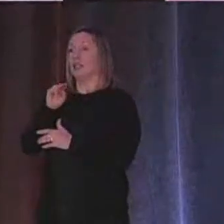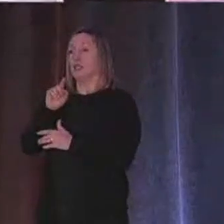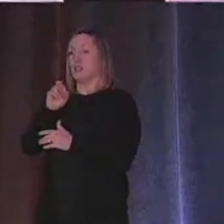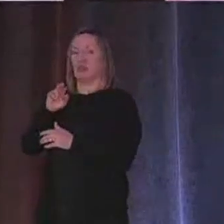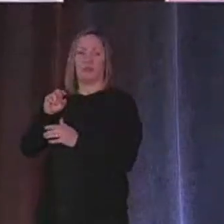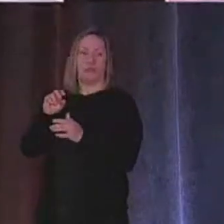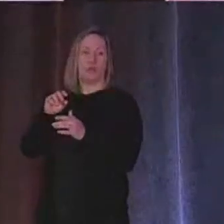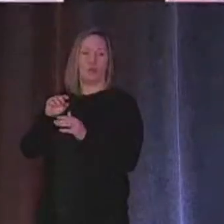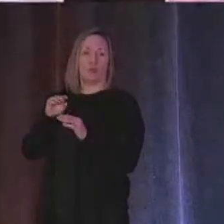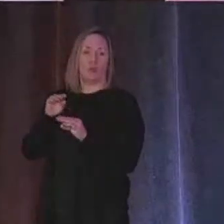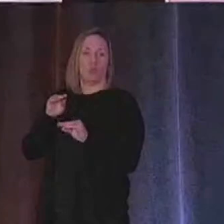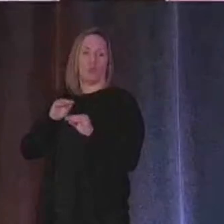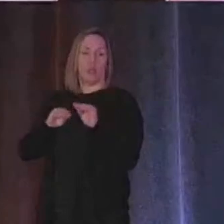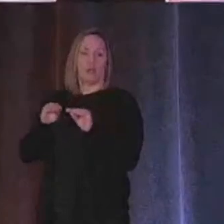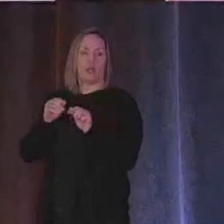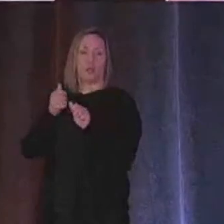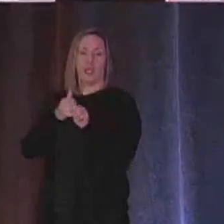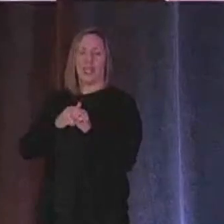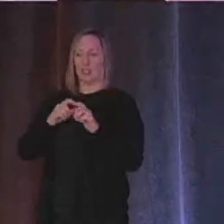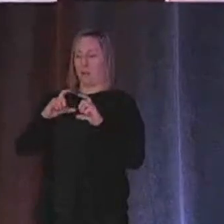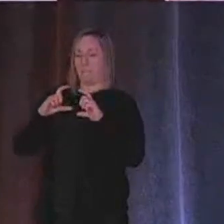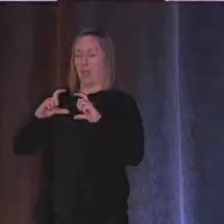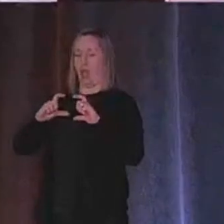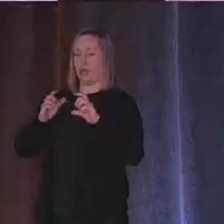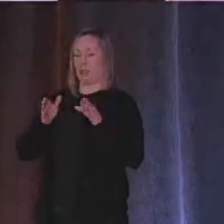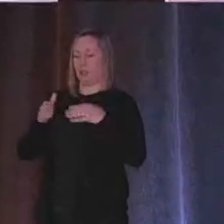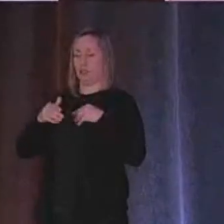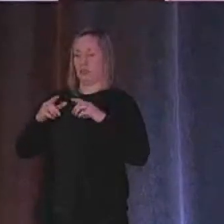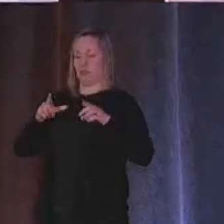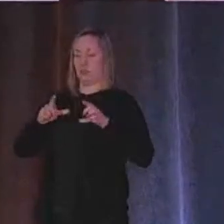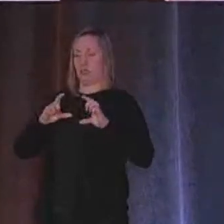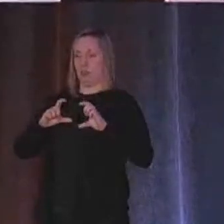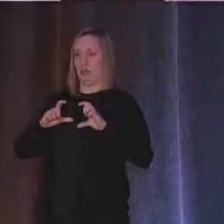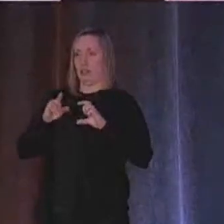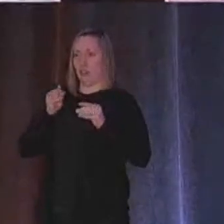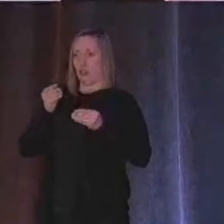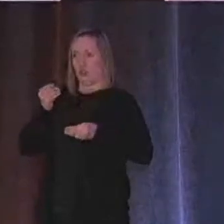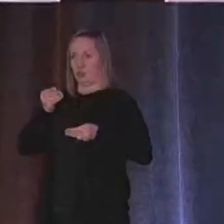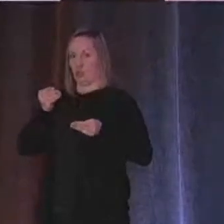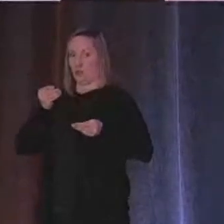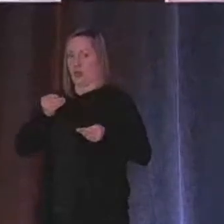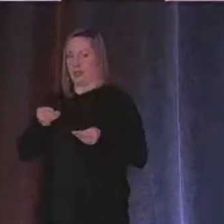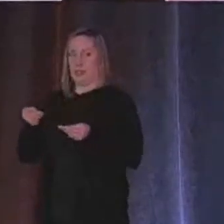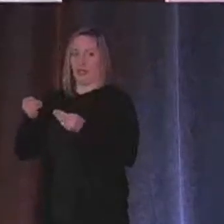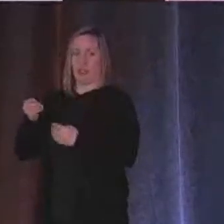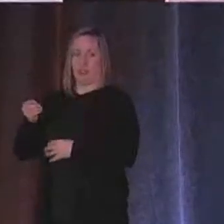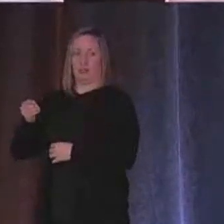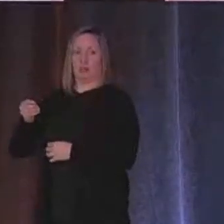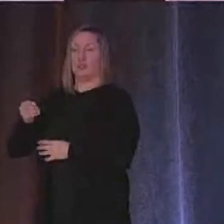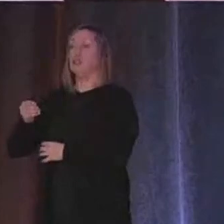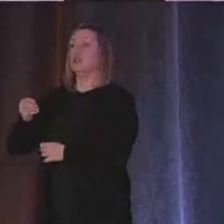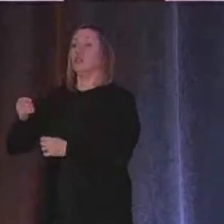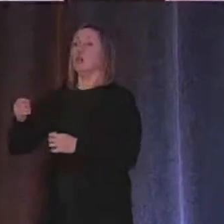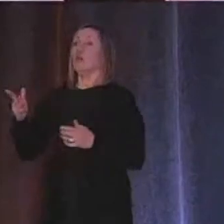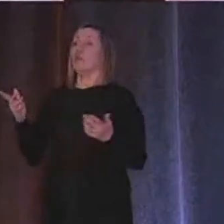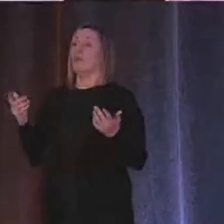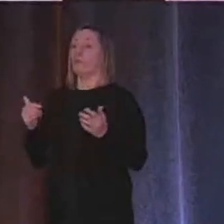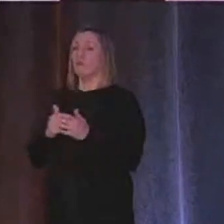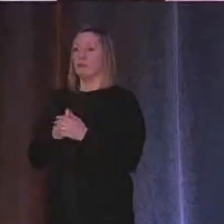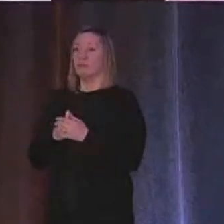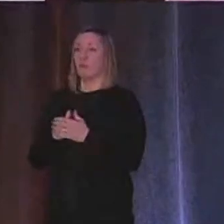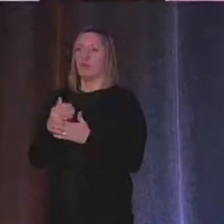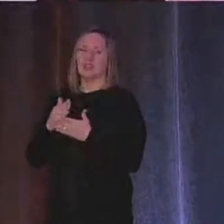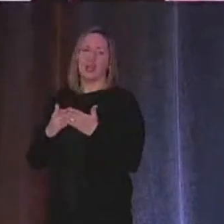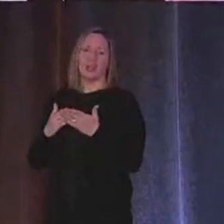each block's transactions, and we're setting some